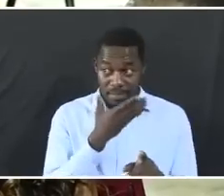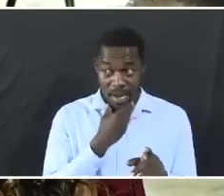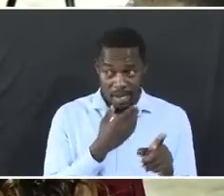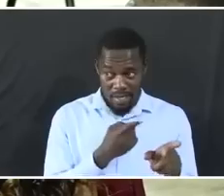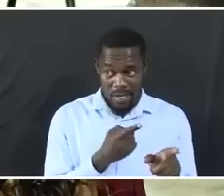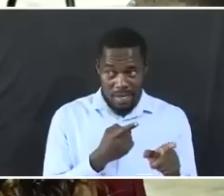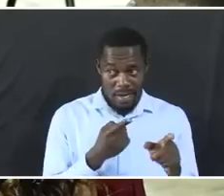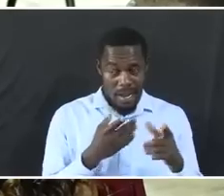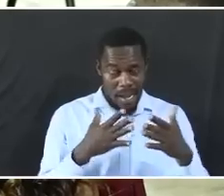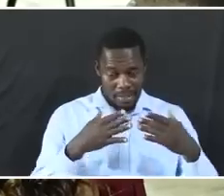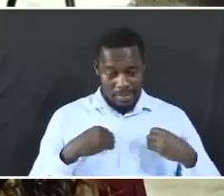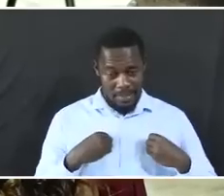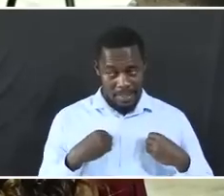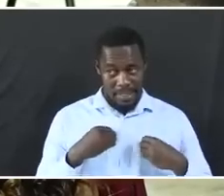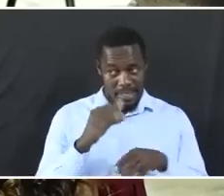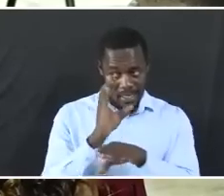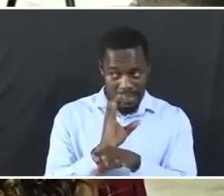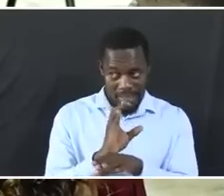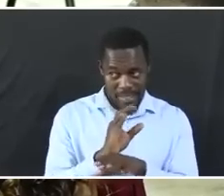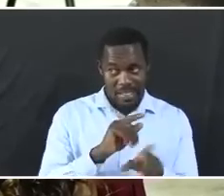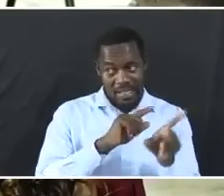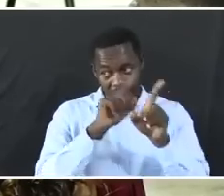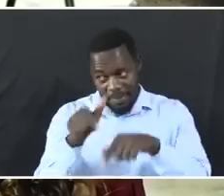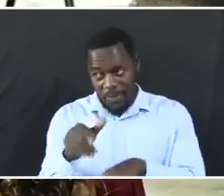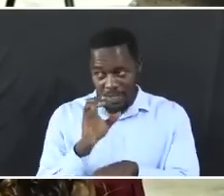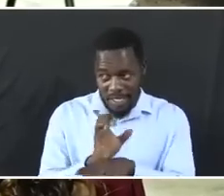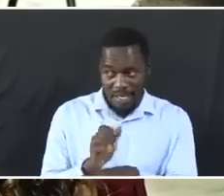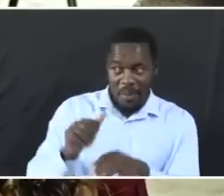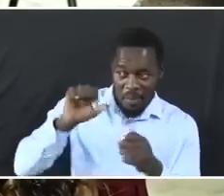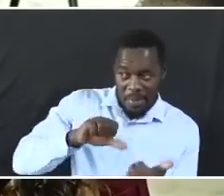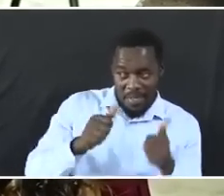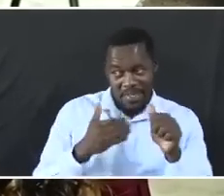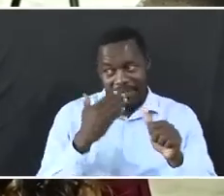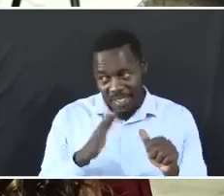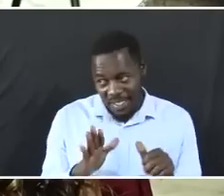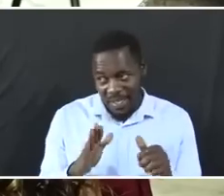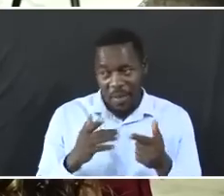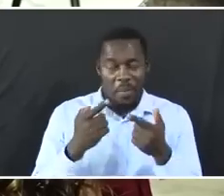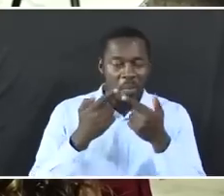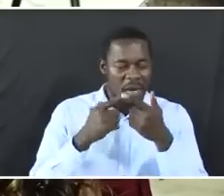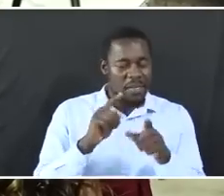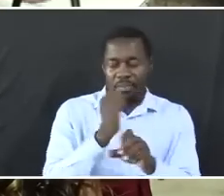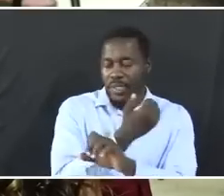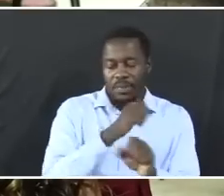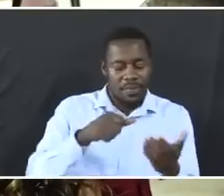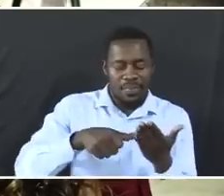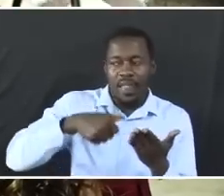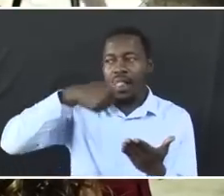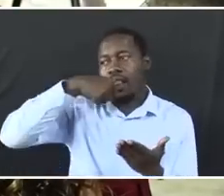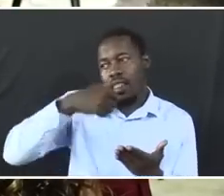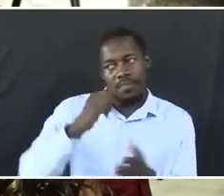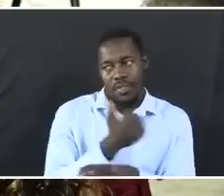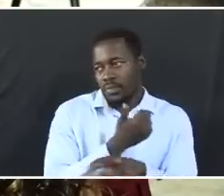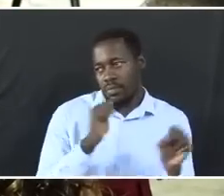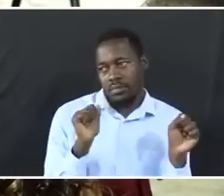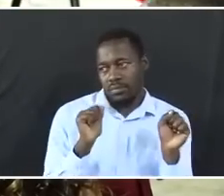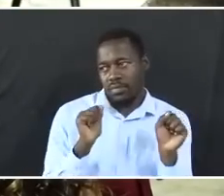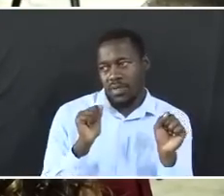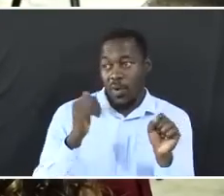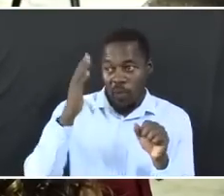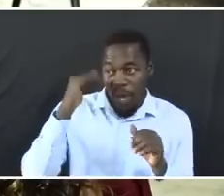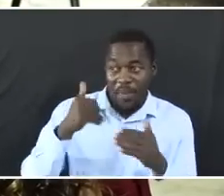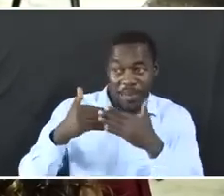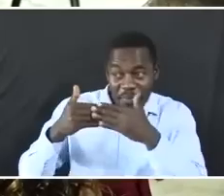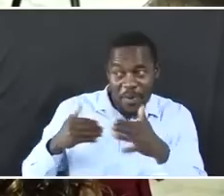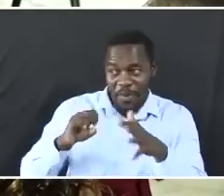where it's Holy Communion, he will just walk away, even if he wants to be in the service. Mm-hmm. I